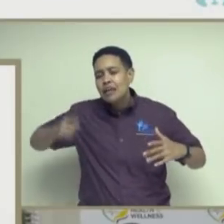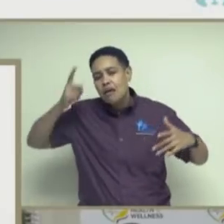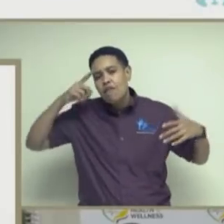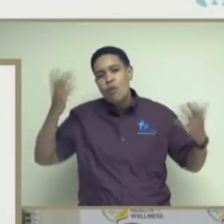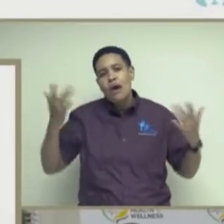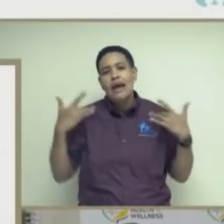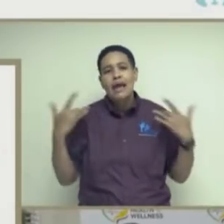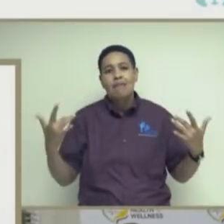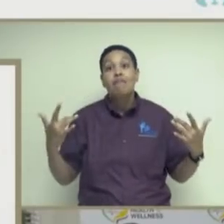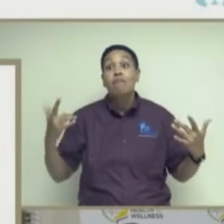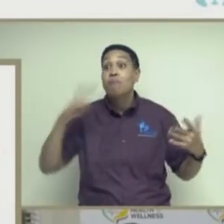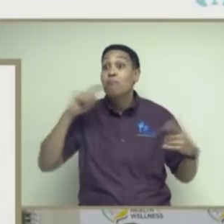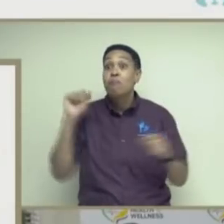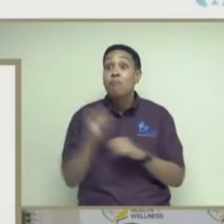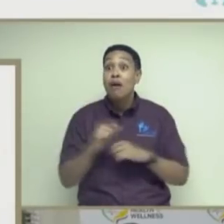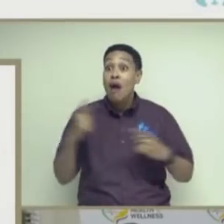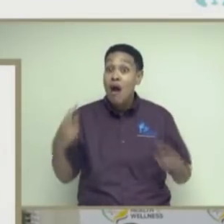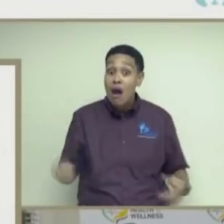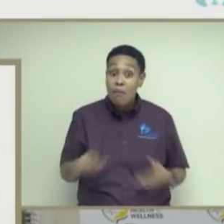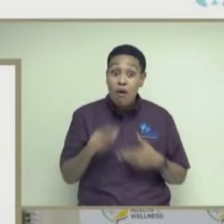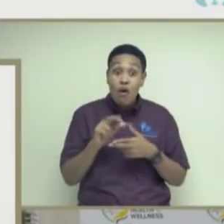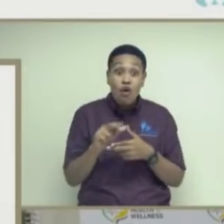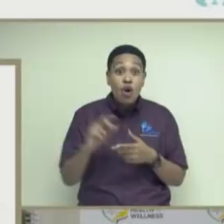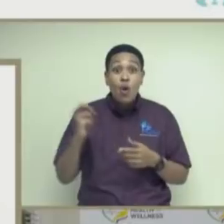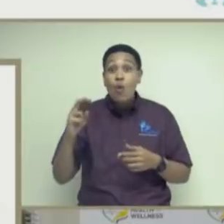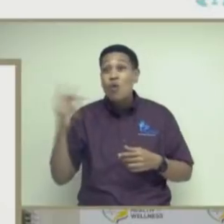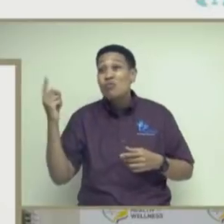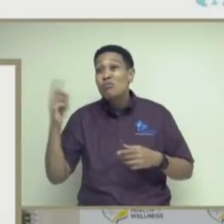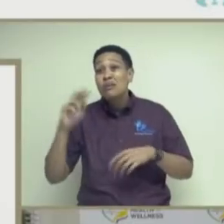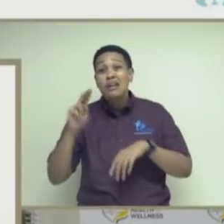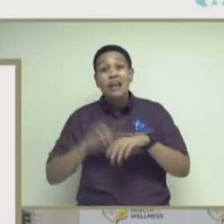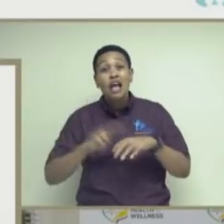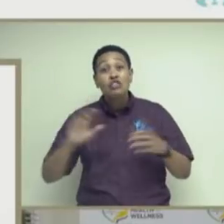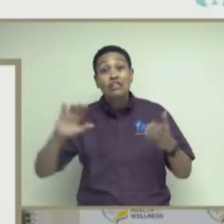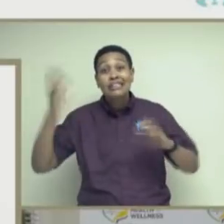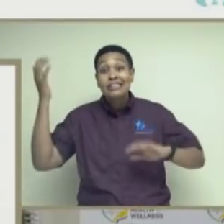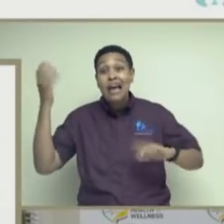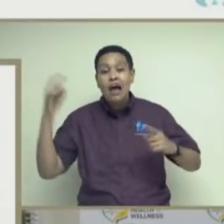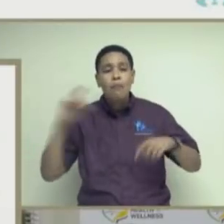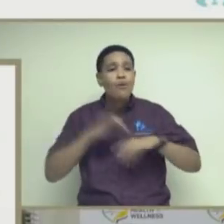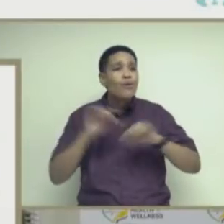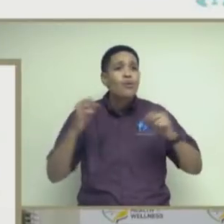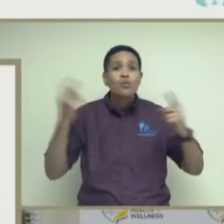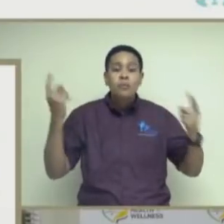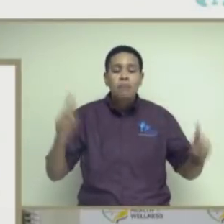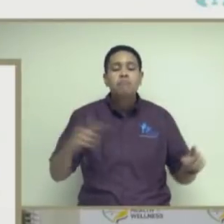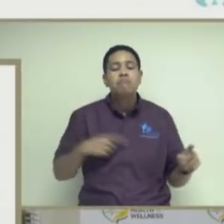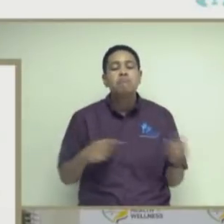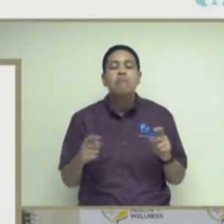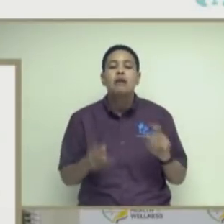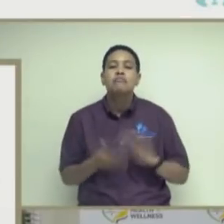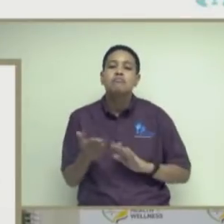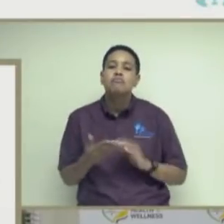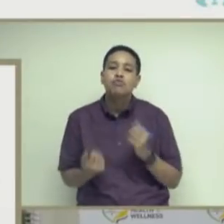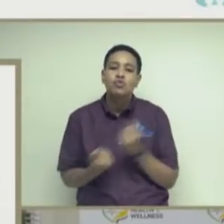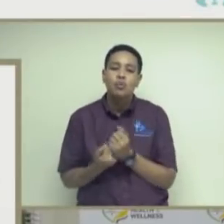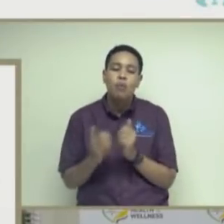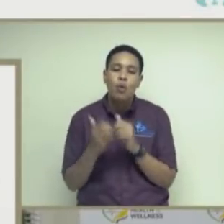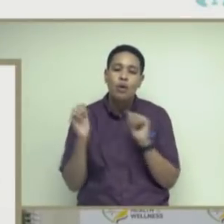the eventuality of natural disaster, such as a hurricane during this time.